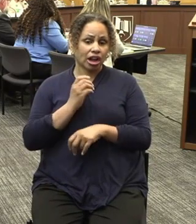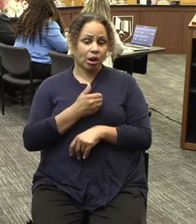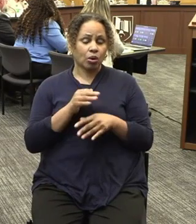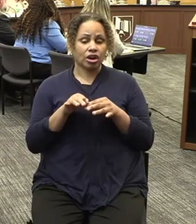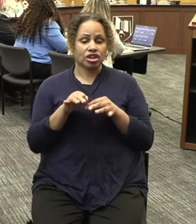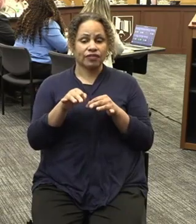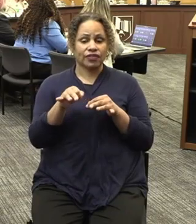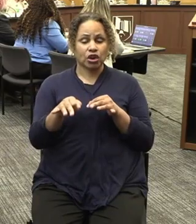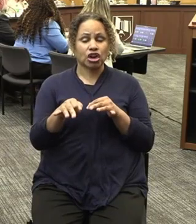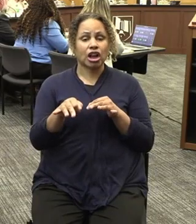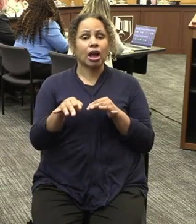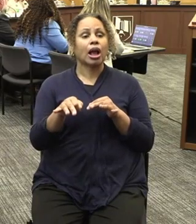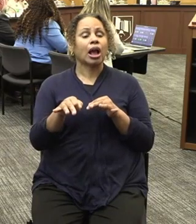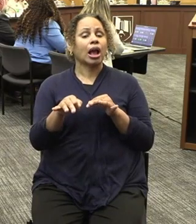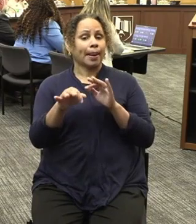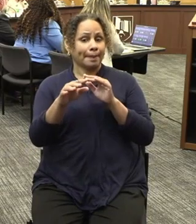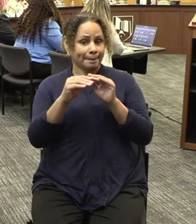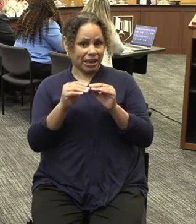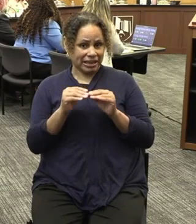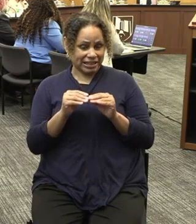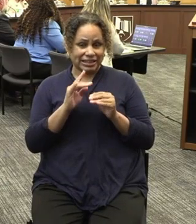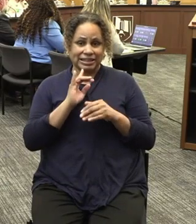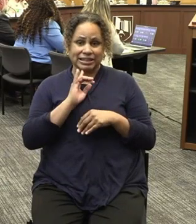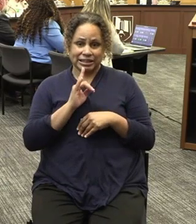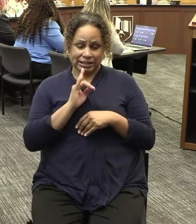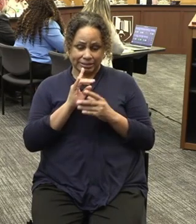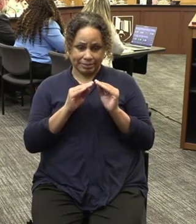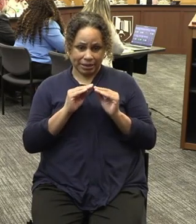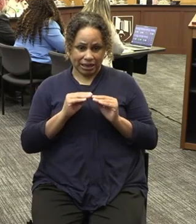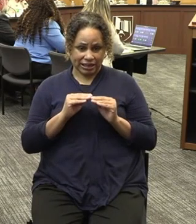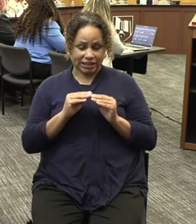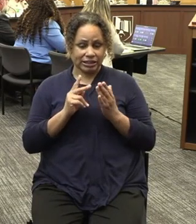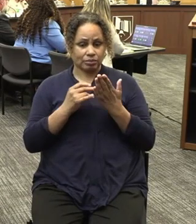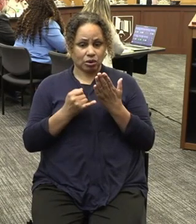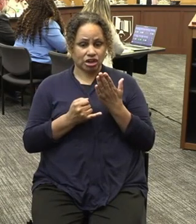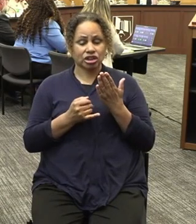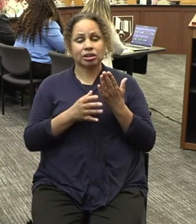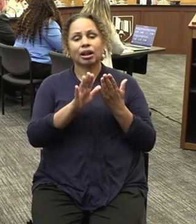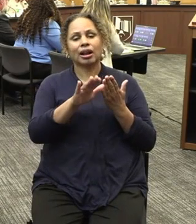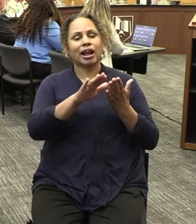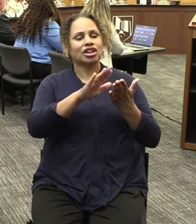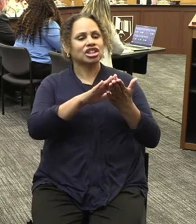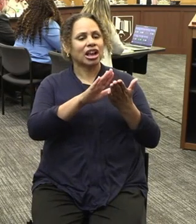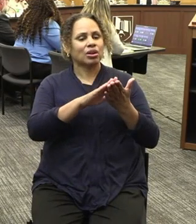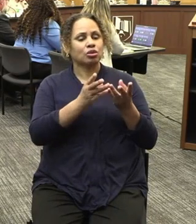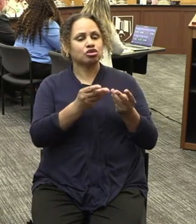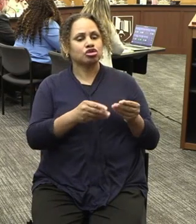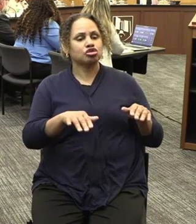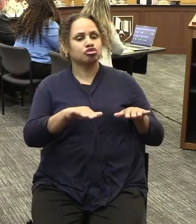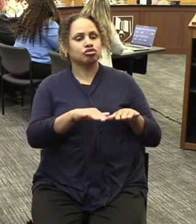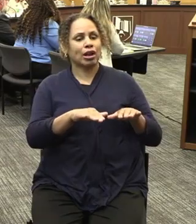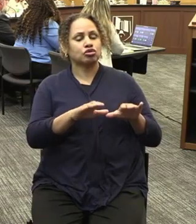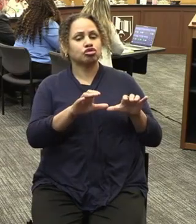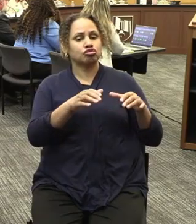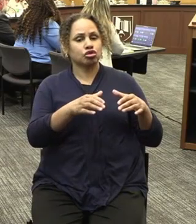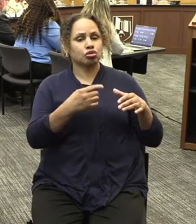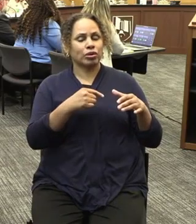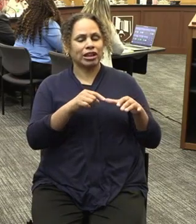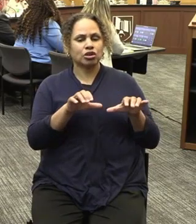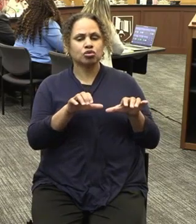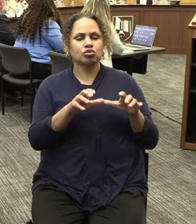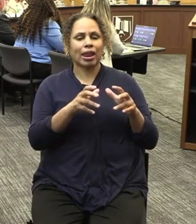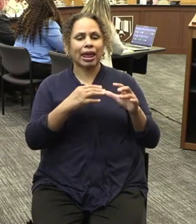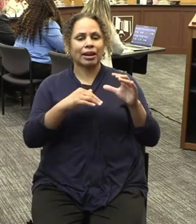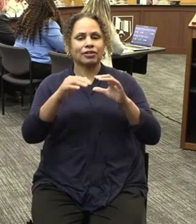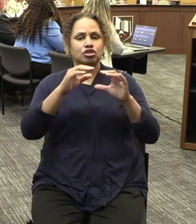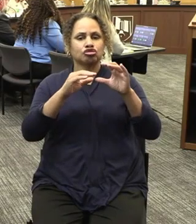several in some of my weekly emails. Additionally, I gave a shout out to grounds crew. We do a lot of construction over